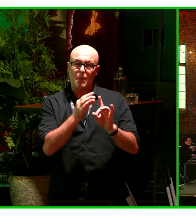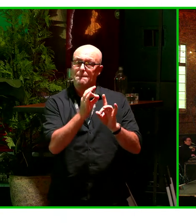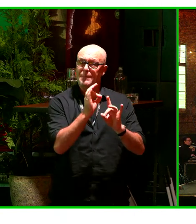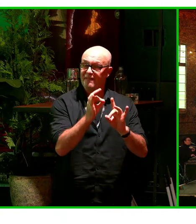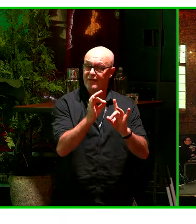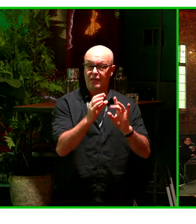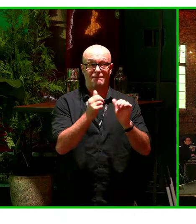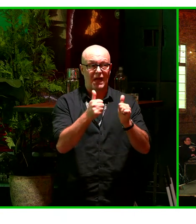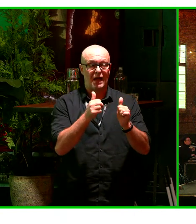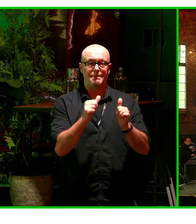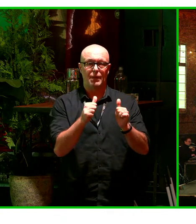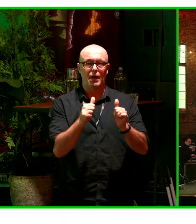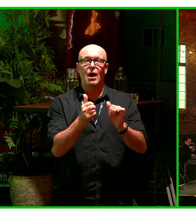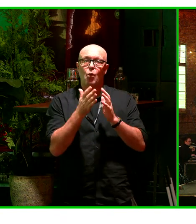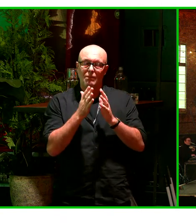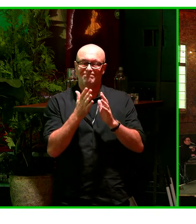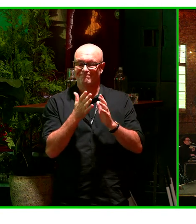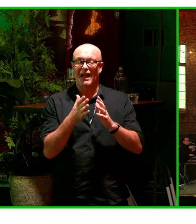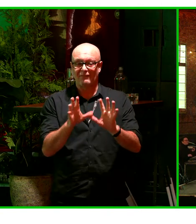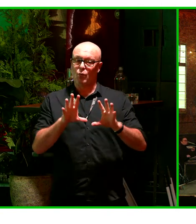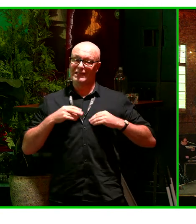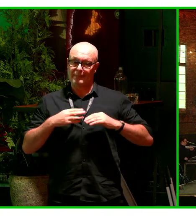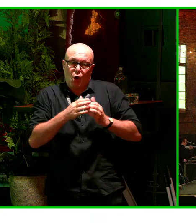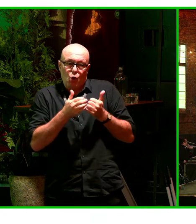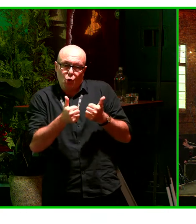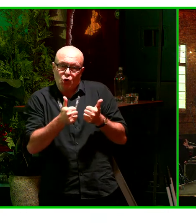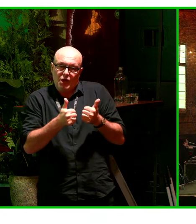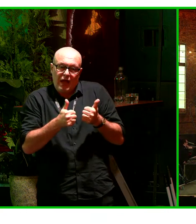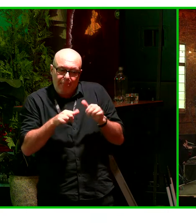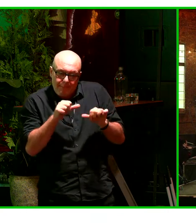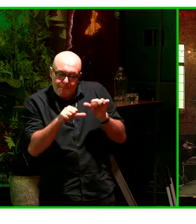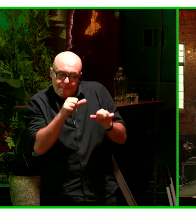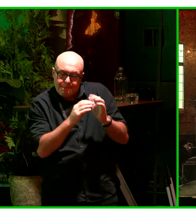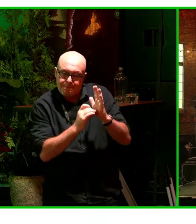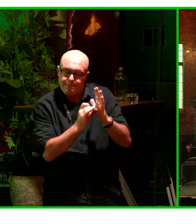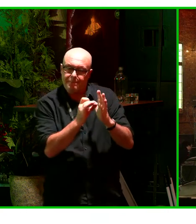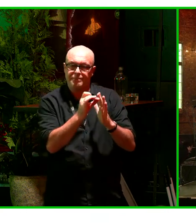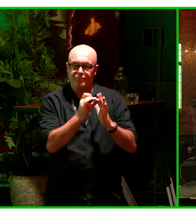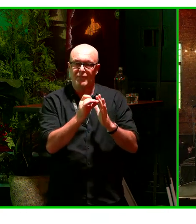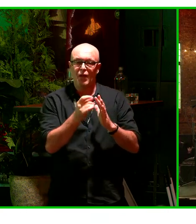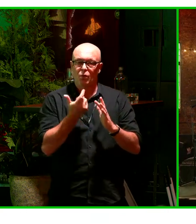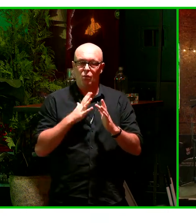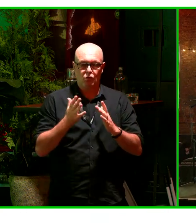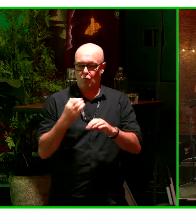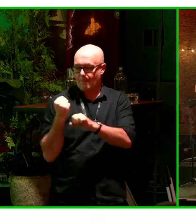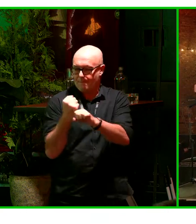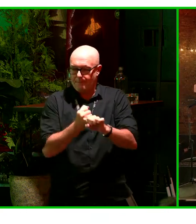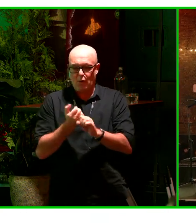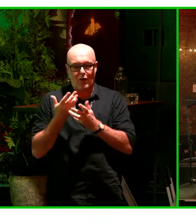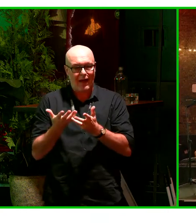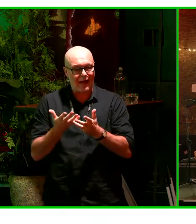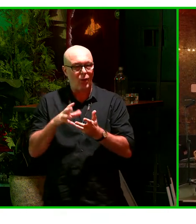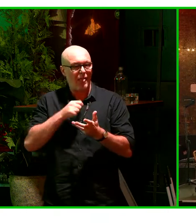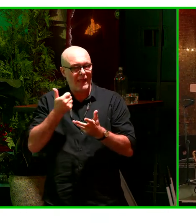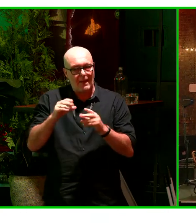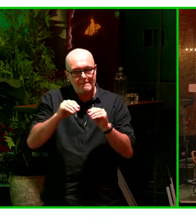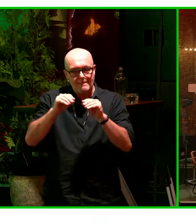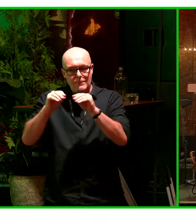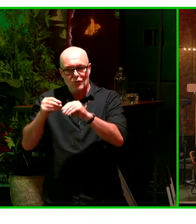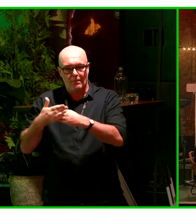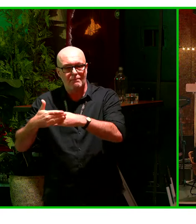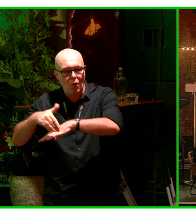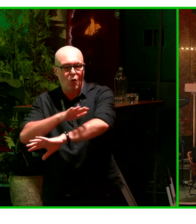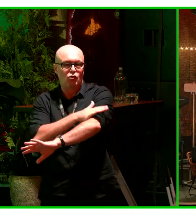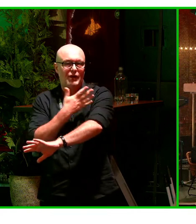do now so that we can build that network, that infrastructure, to move over, hopefully seamlessly, when we